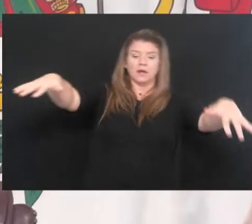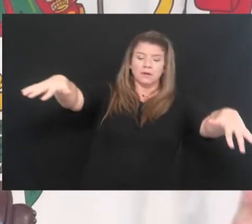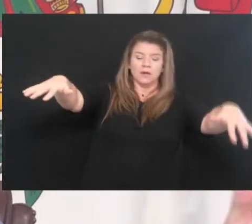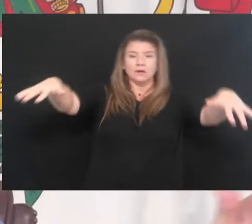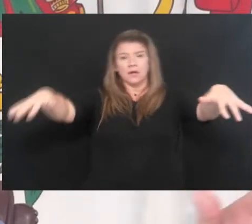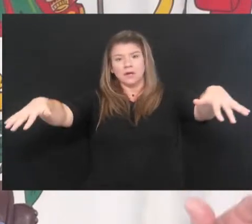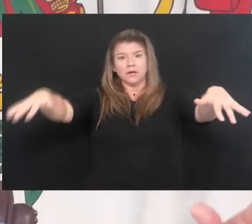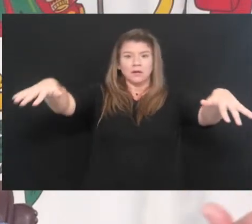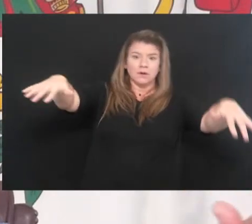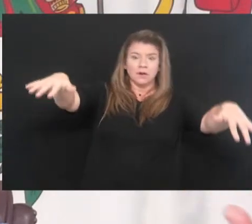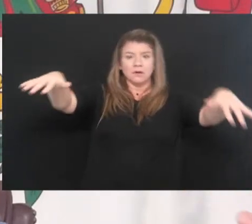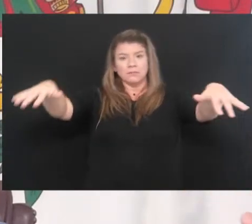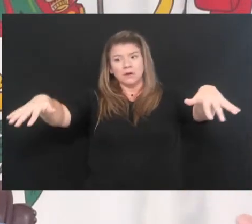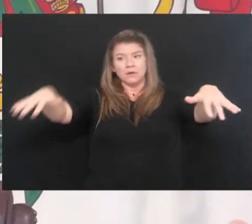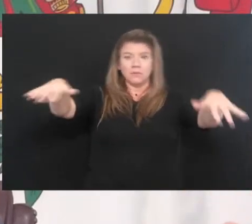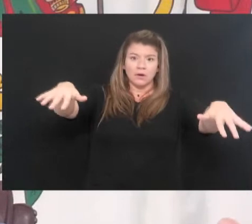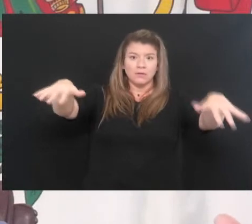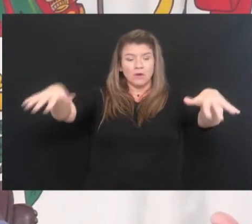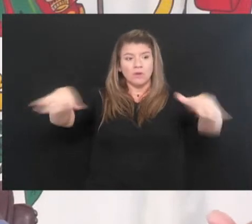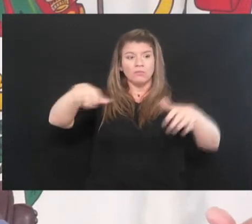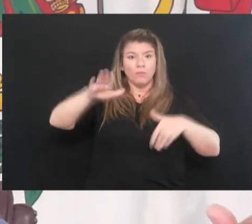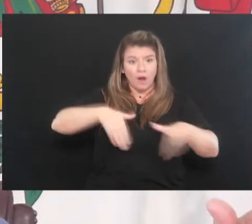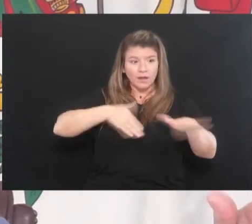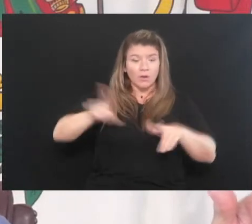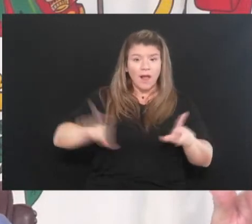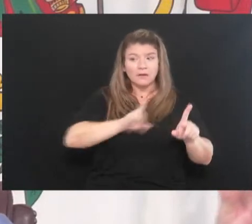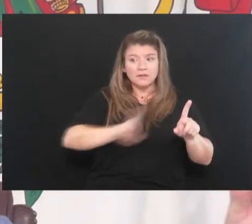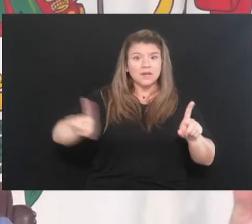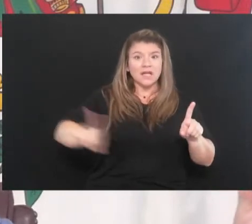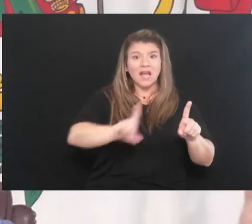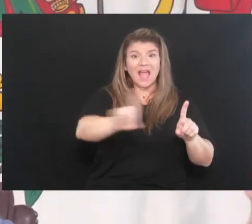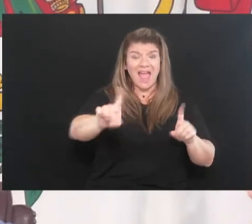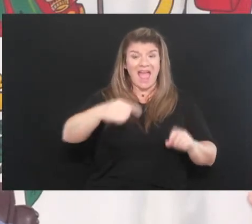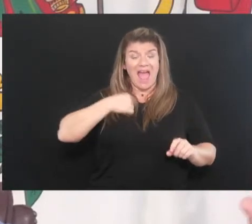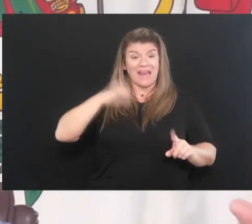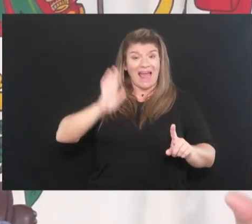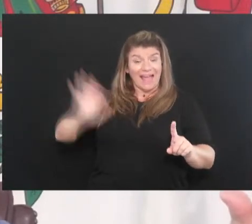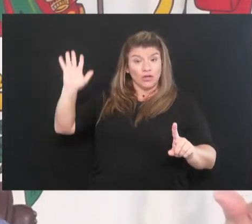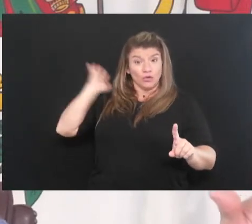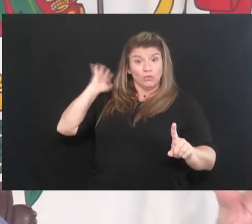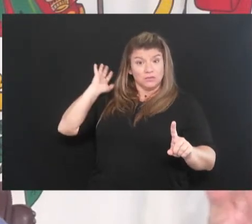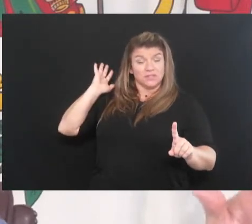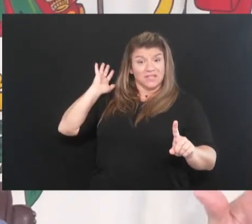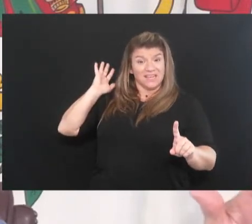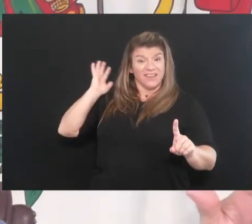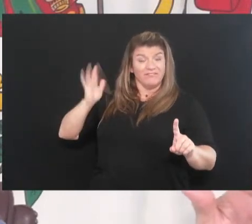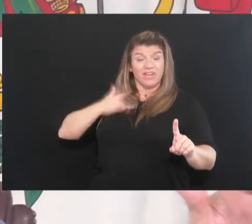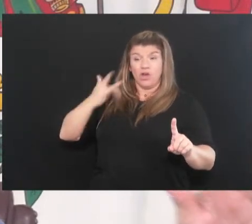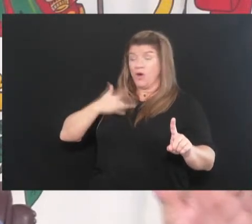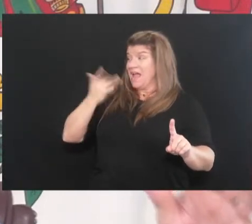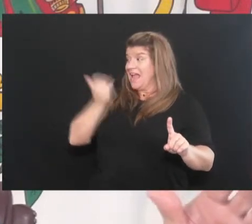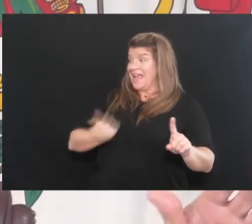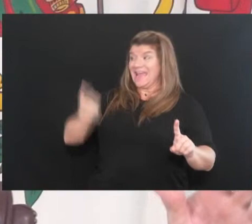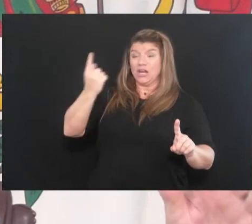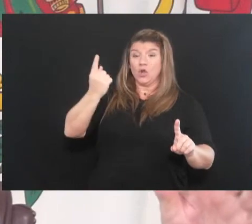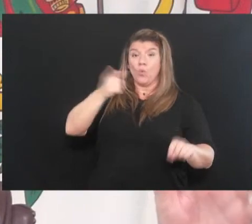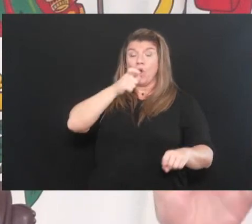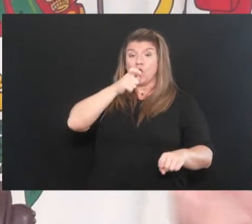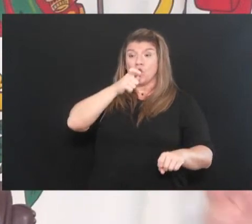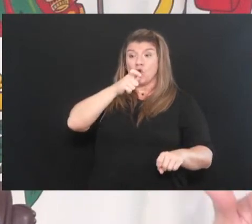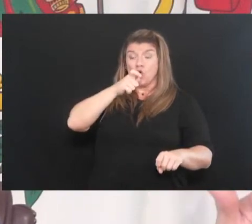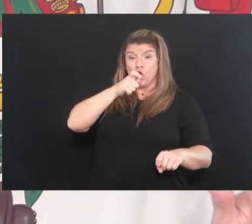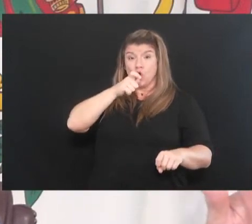boom, boom. And I used to think, Anybody that gets caught